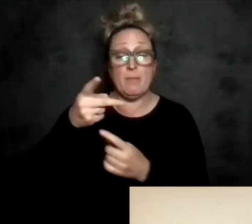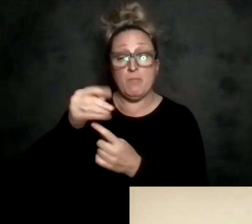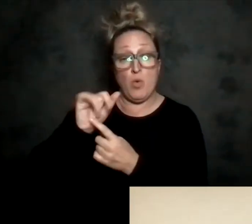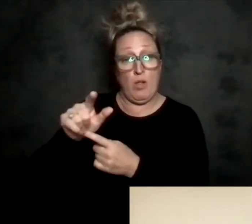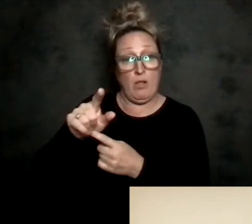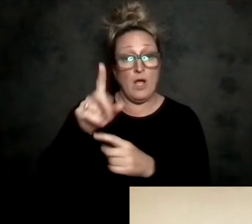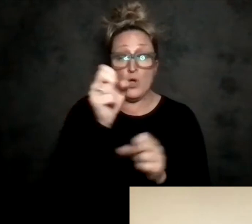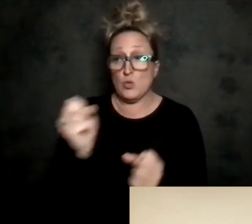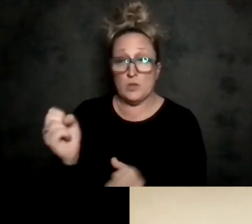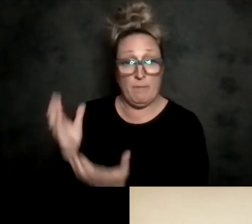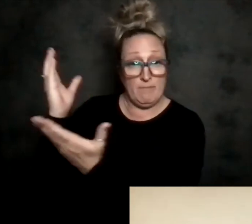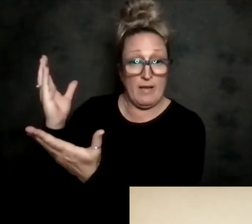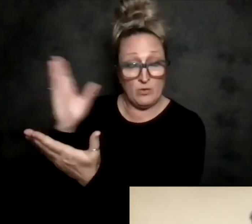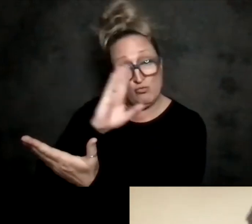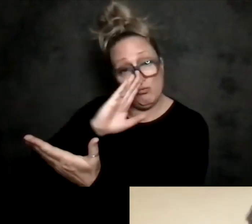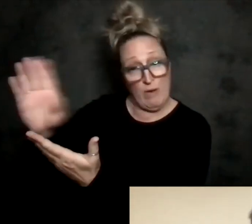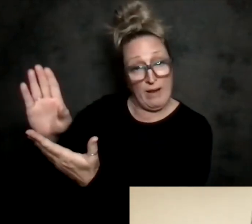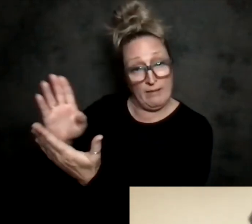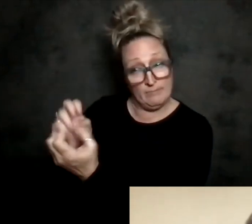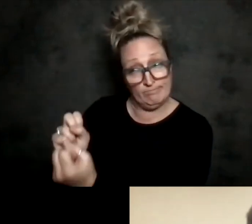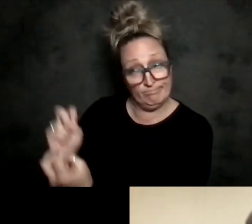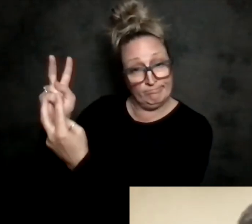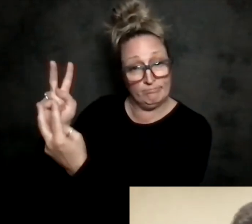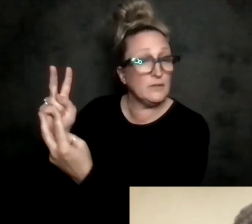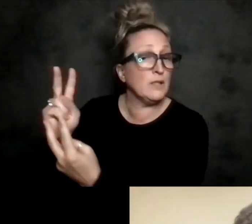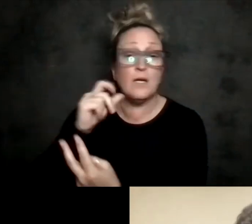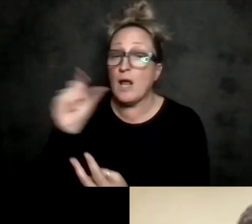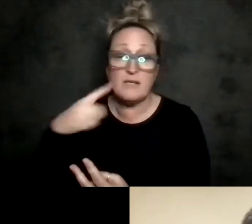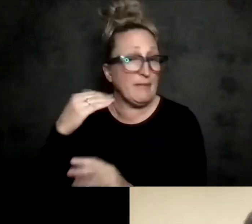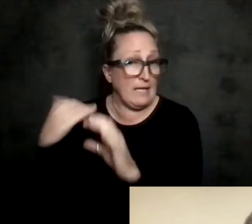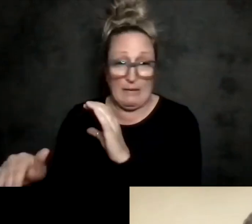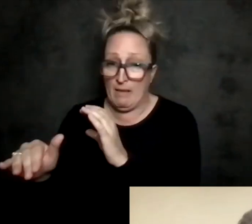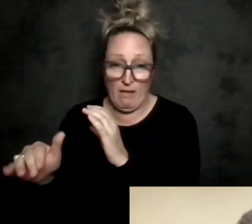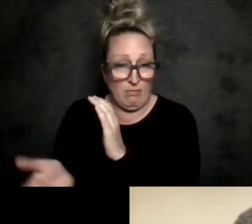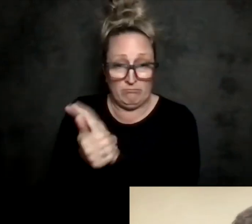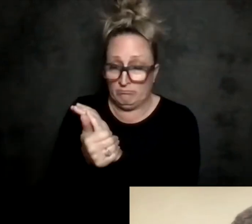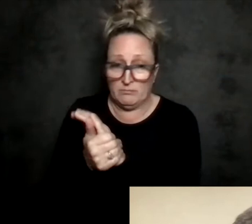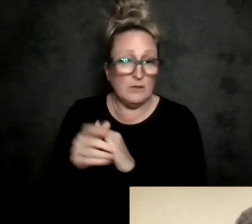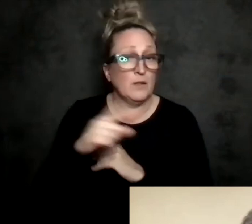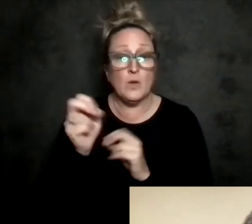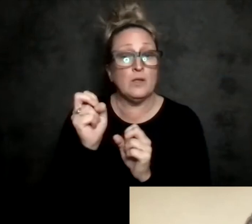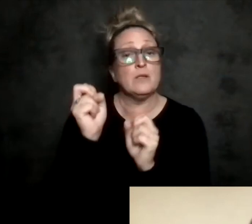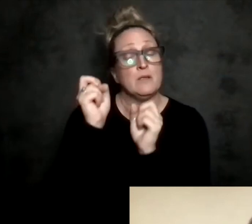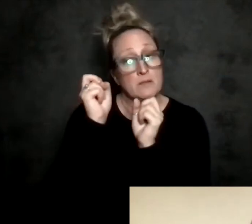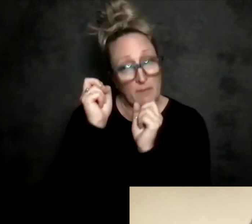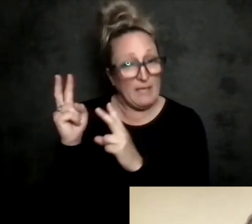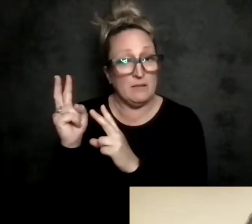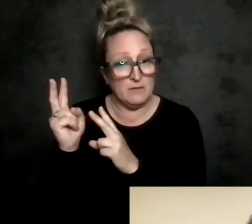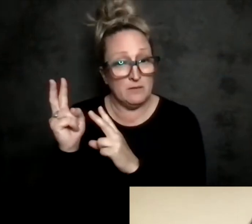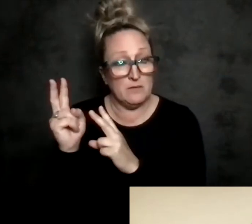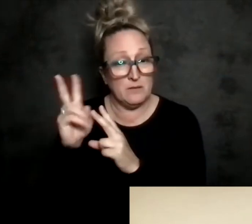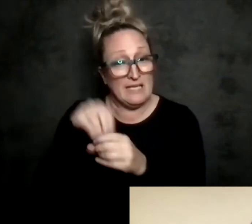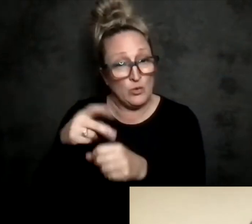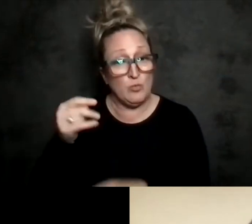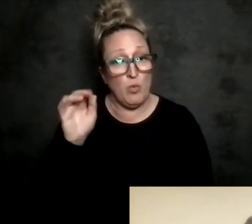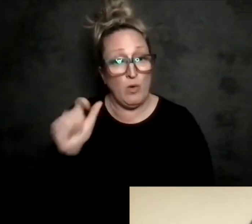you to submit that directly into the system. It's not something you email to us. It's something you submit into the